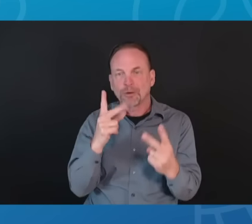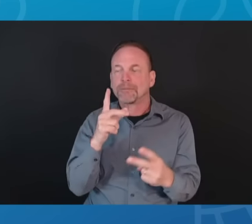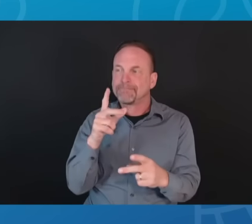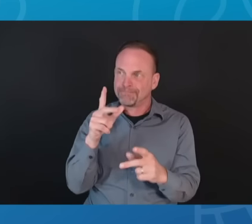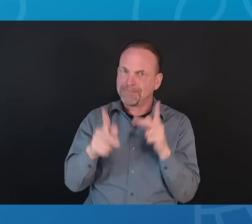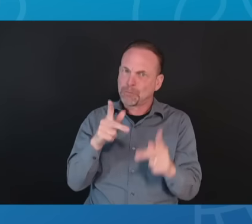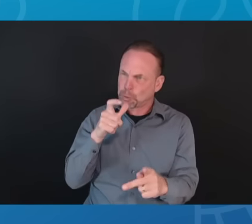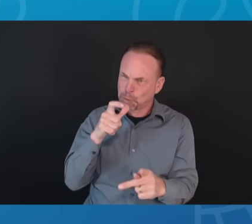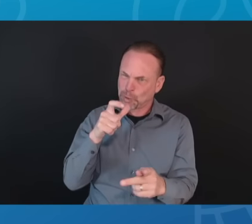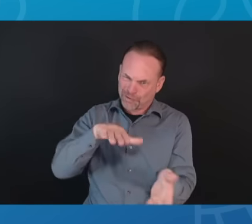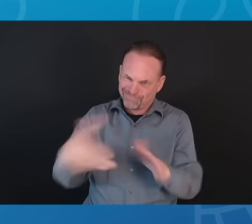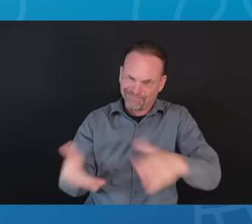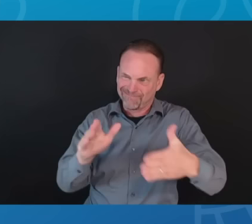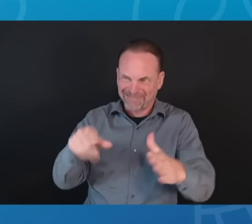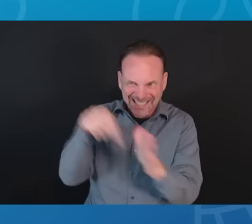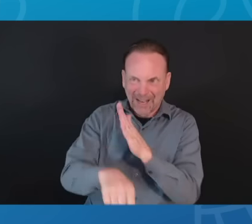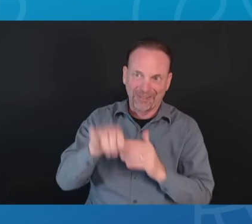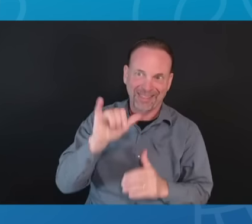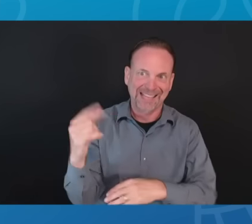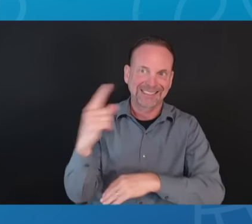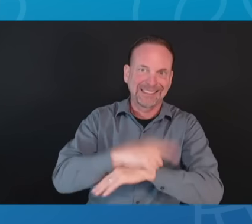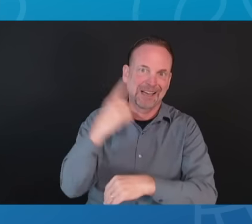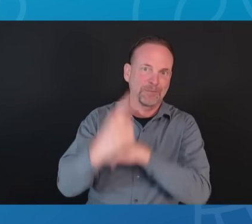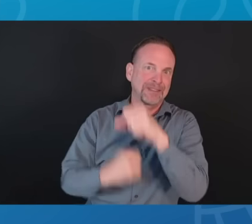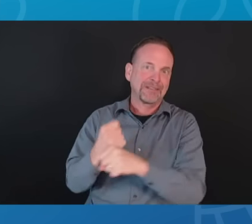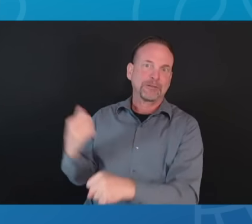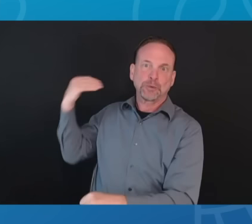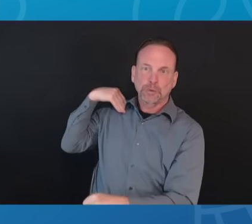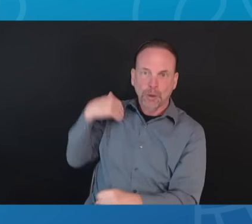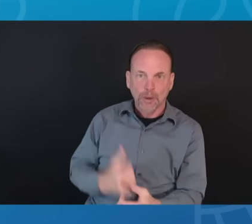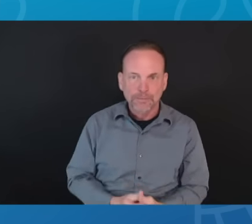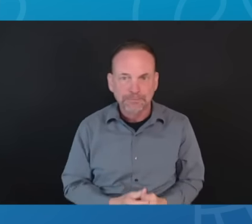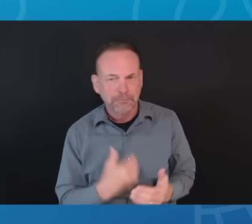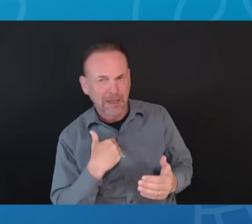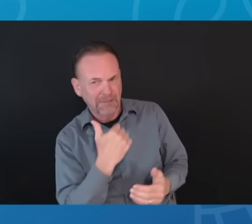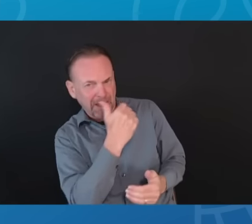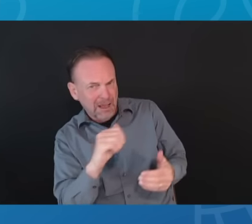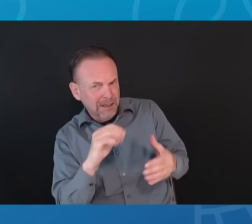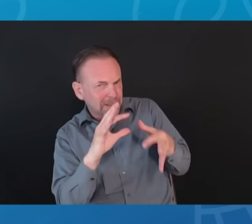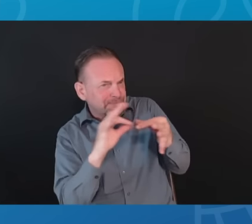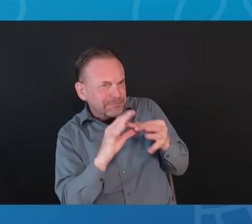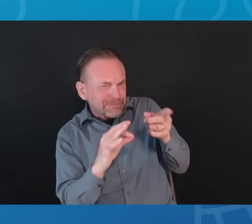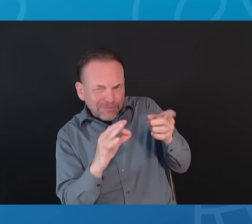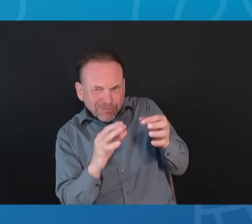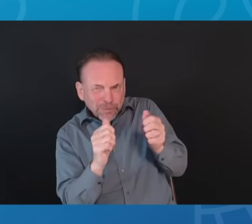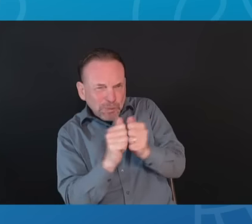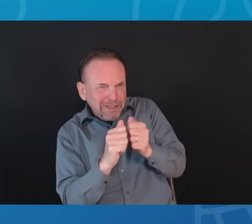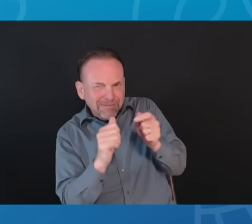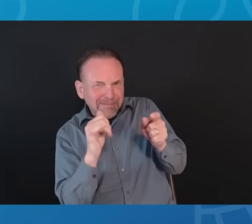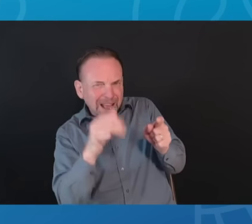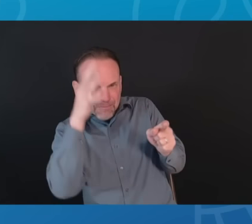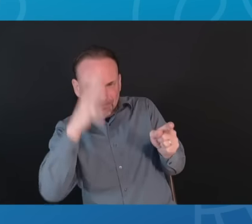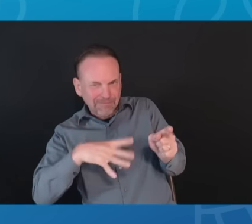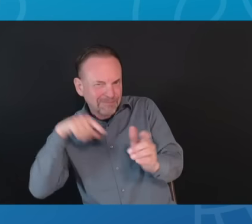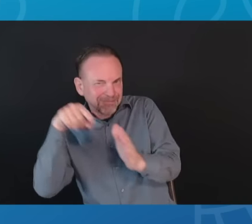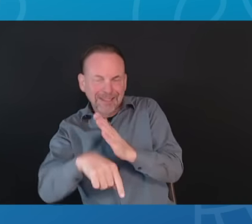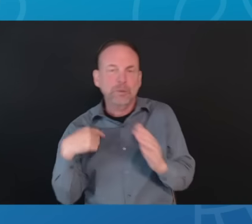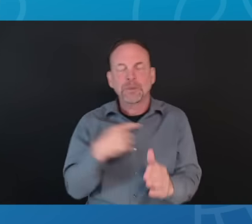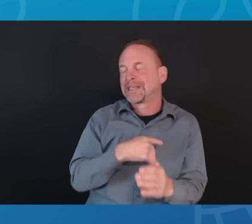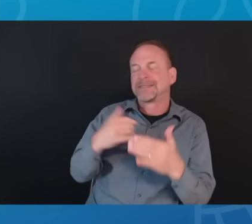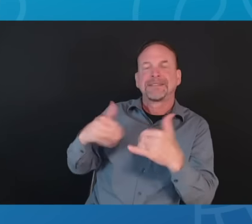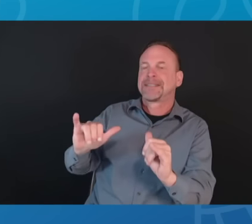the killing of Aishan? It continues to be underway. I don't have any further update. Yeah. Thank you, Matt.